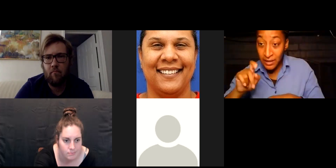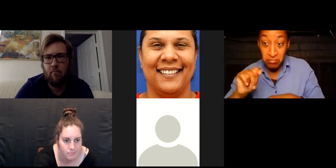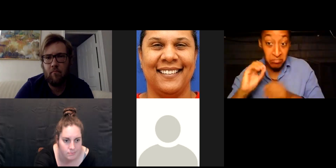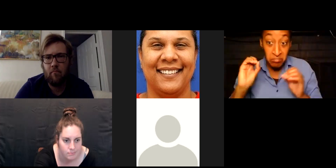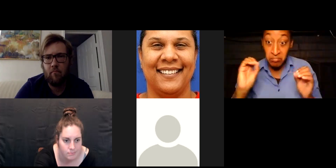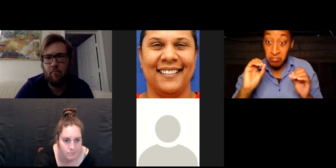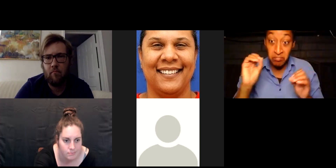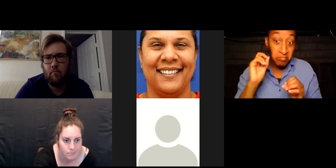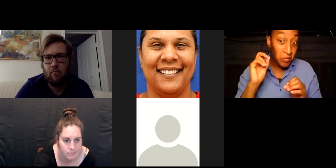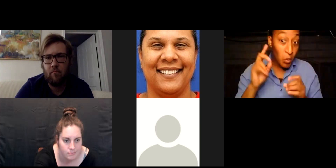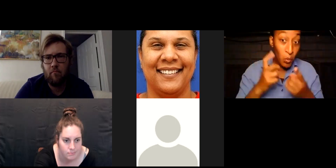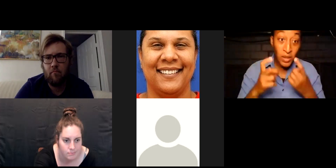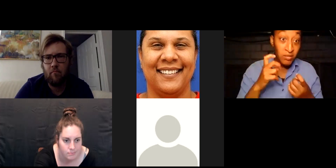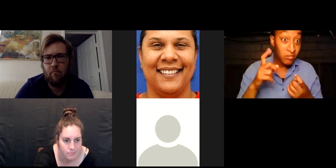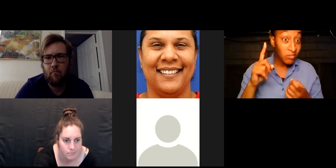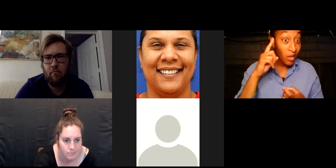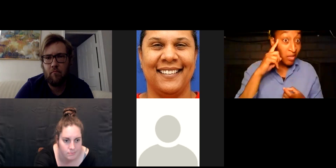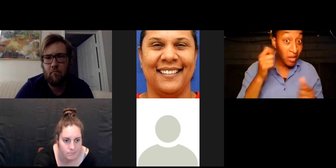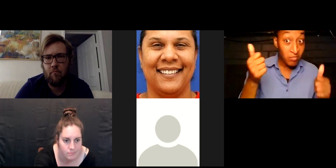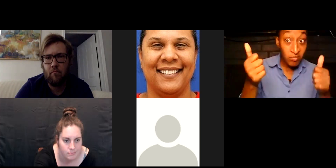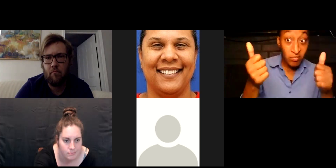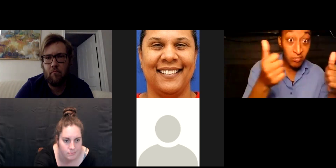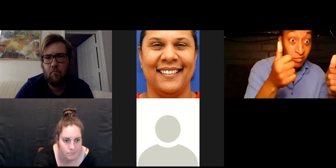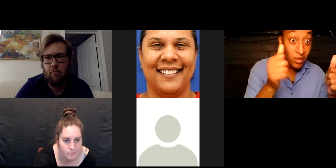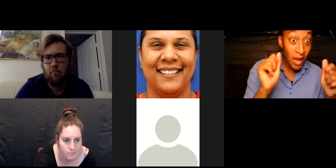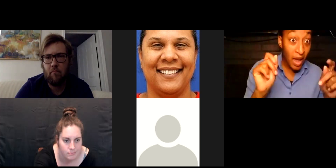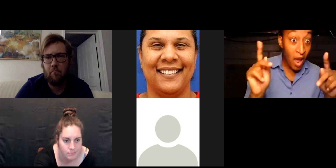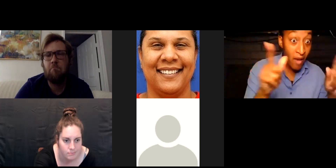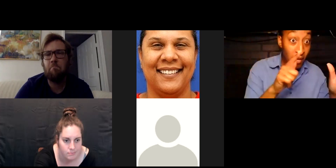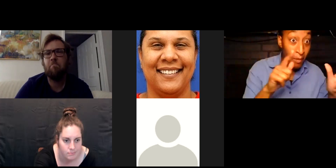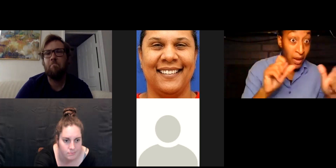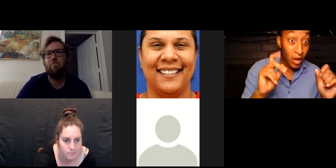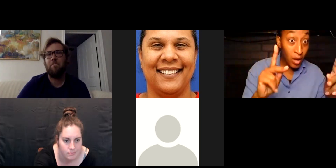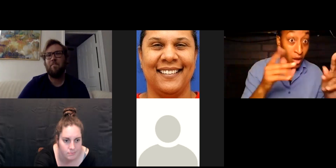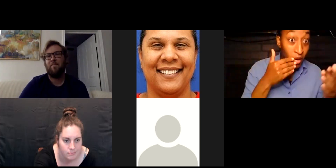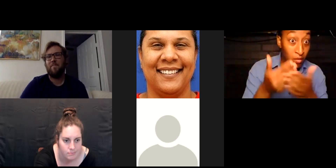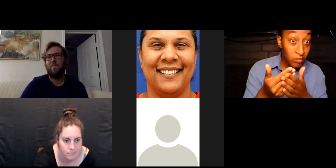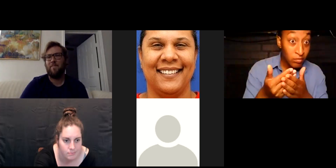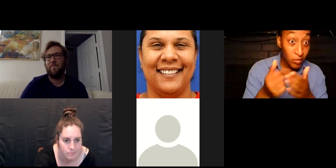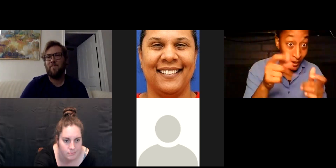Okay. So I think that means we're good, right? And I'll see you back here on Wednesday.